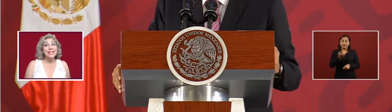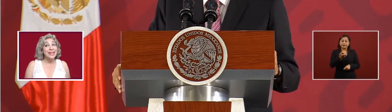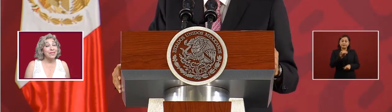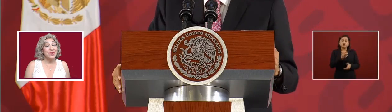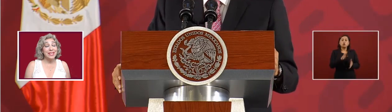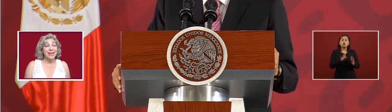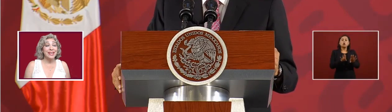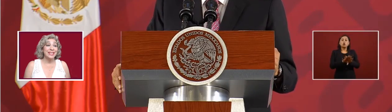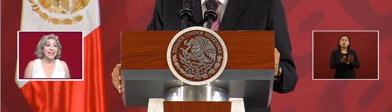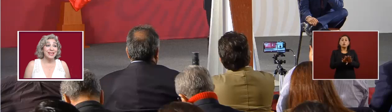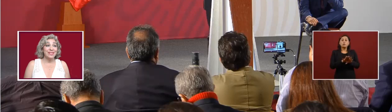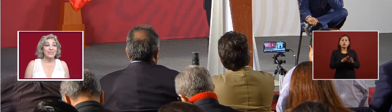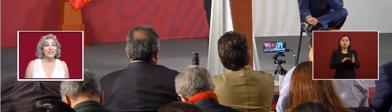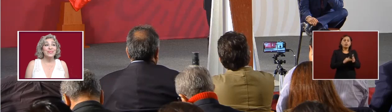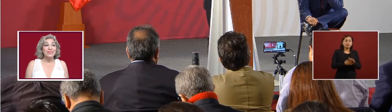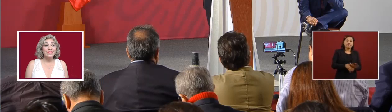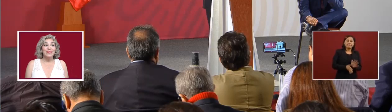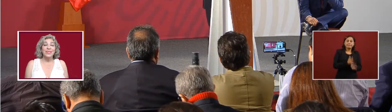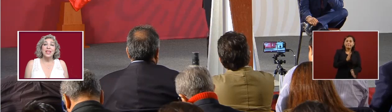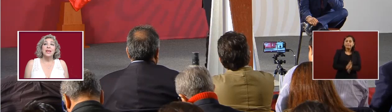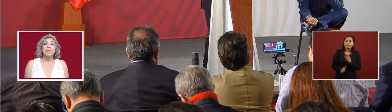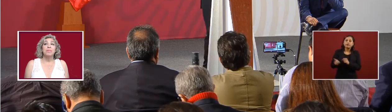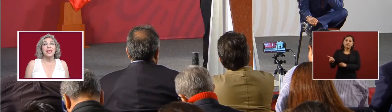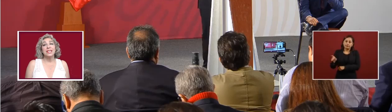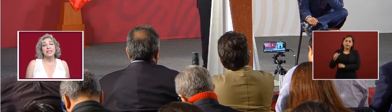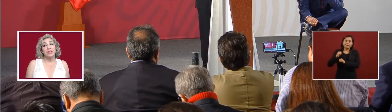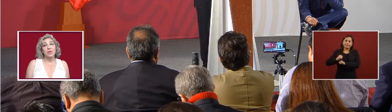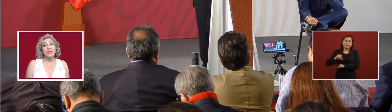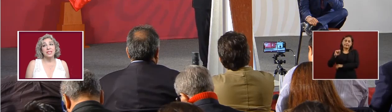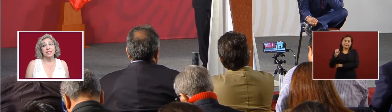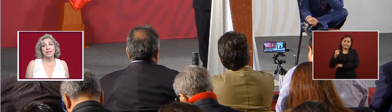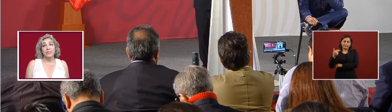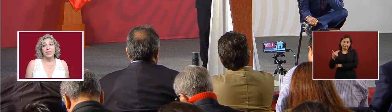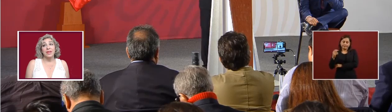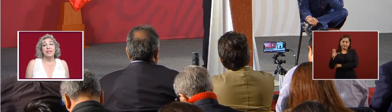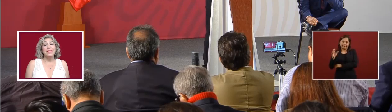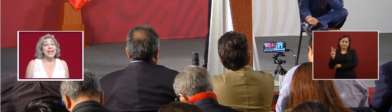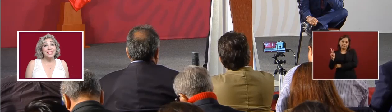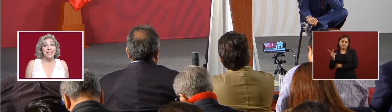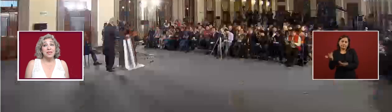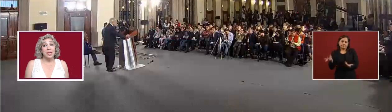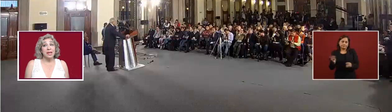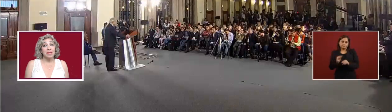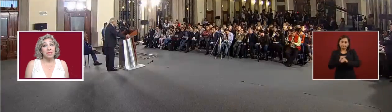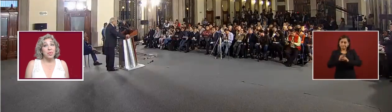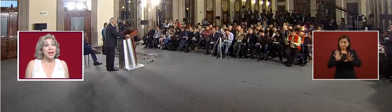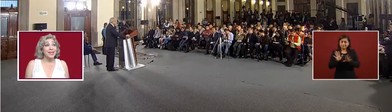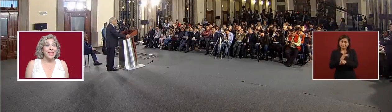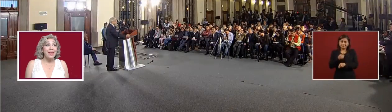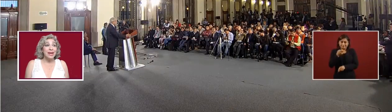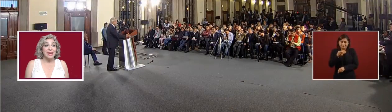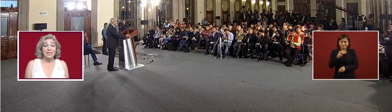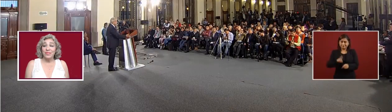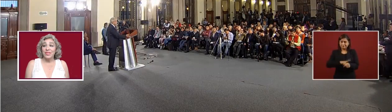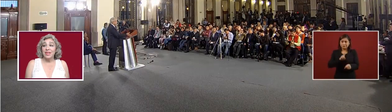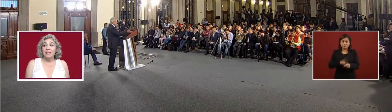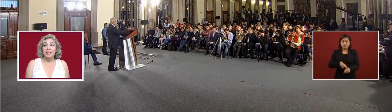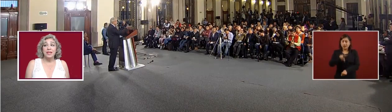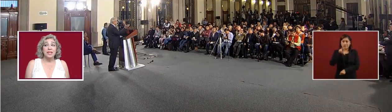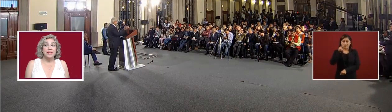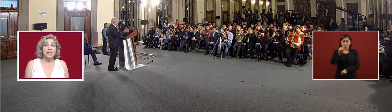complicity with Hacienda. Because, of course, that is an irregularity.